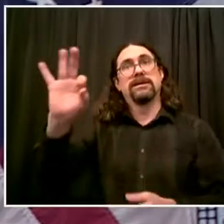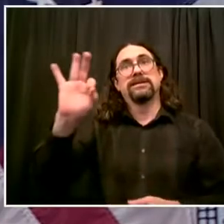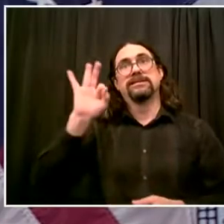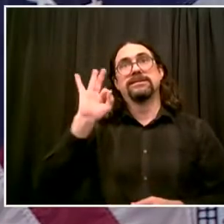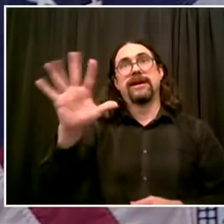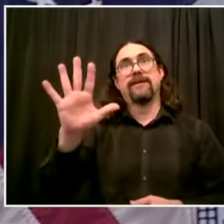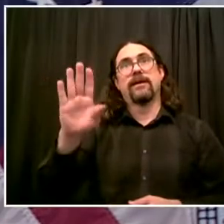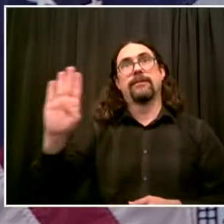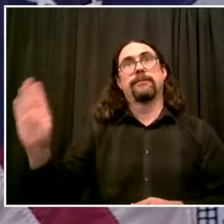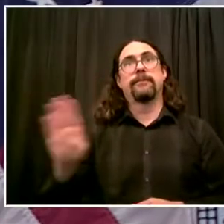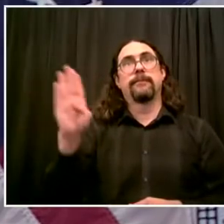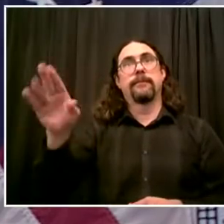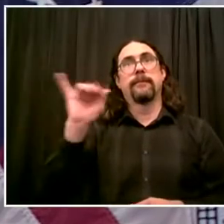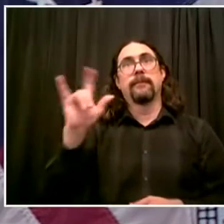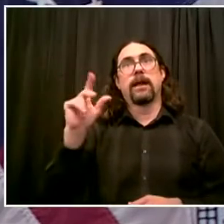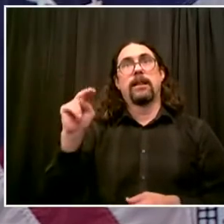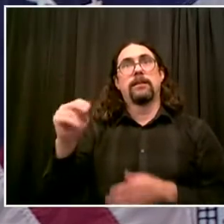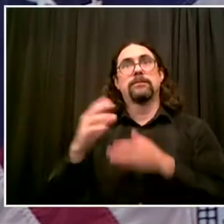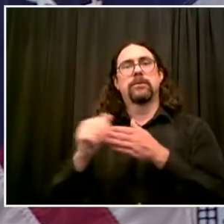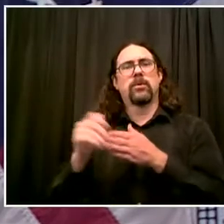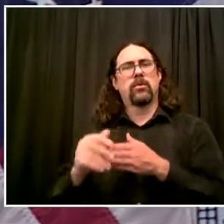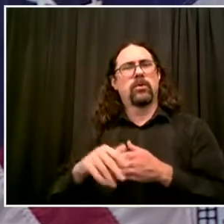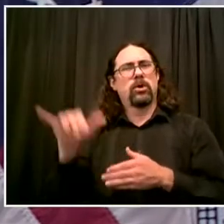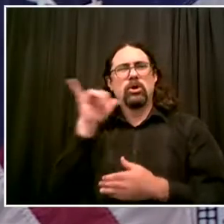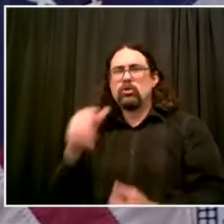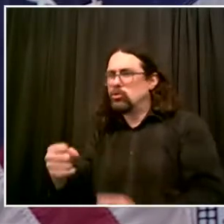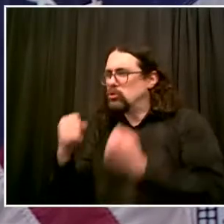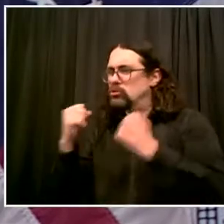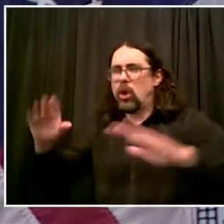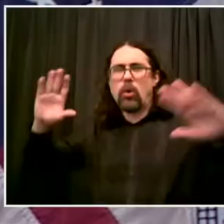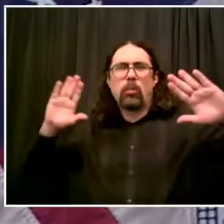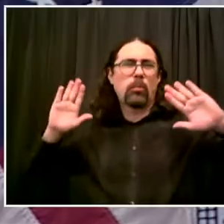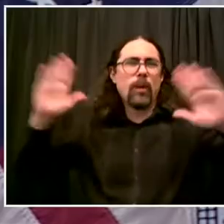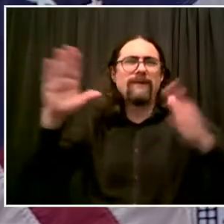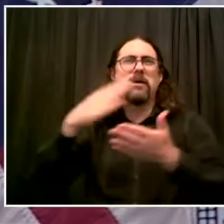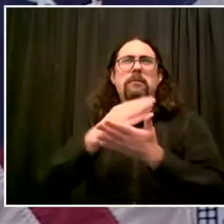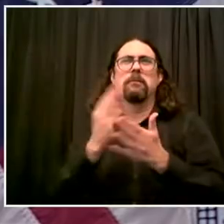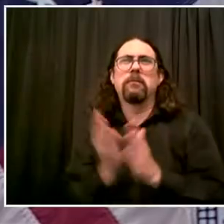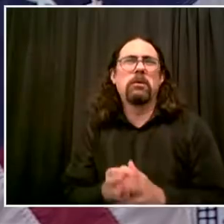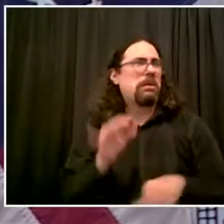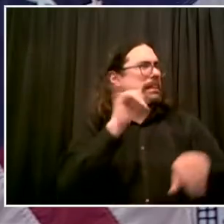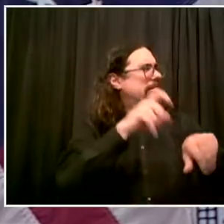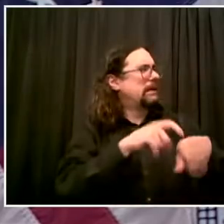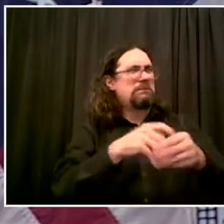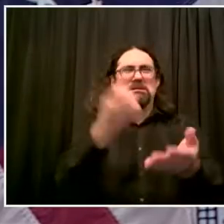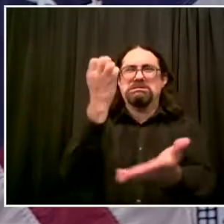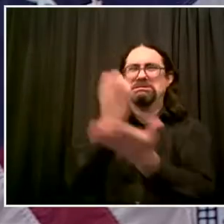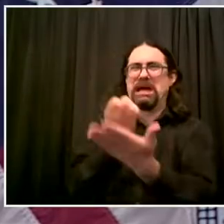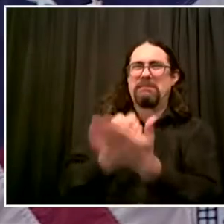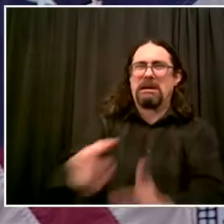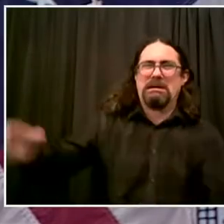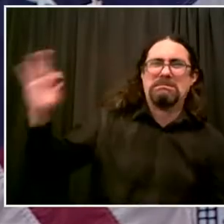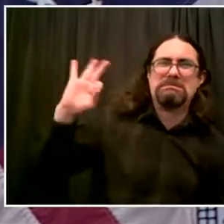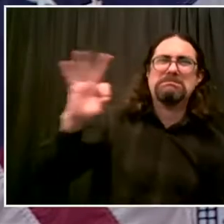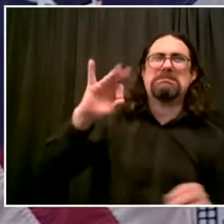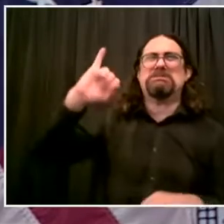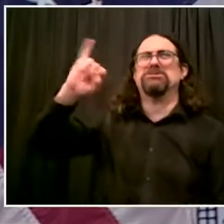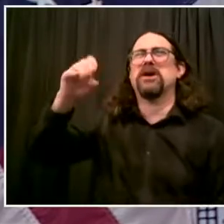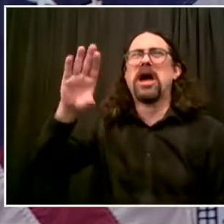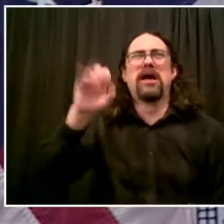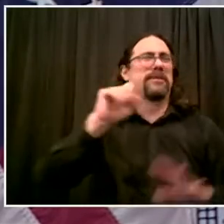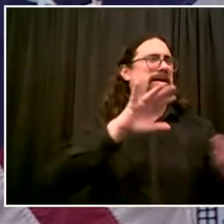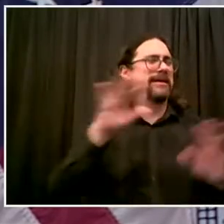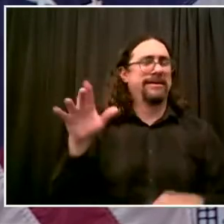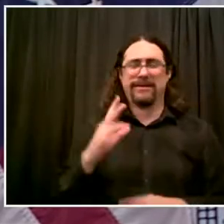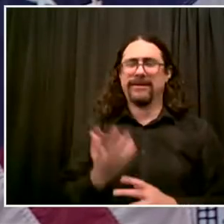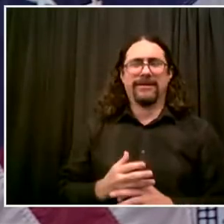ever. We were growing, a lot of good things happening. It seems like a long time ago. $95 billion turned into $89 billion. $89 billion is